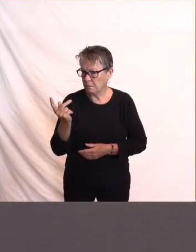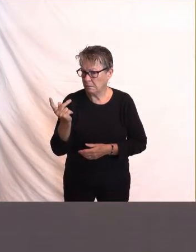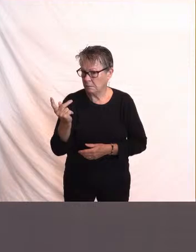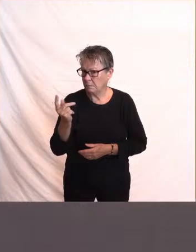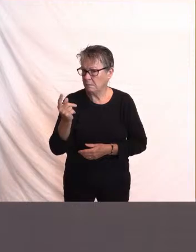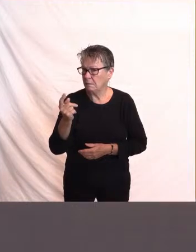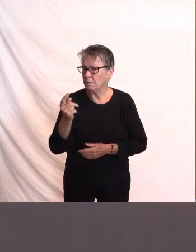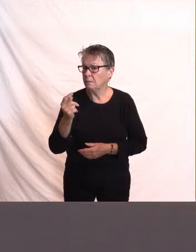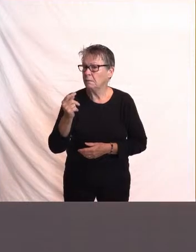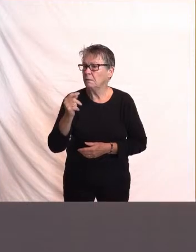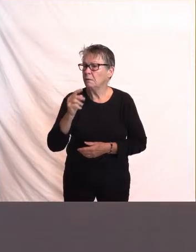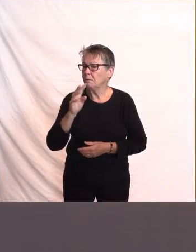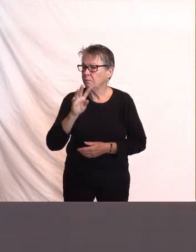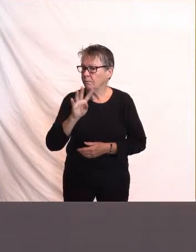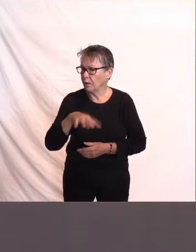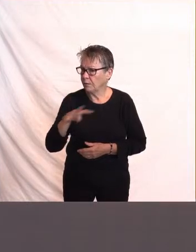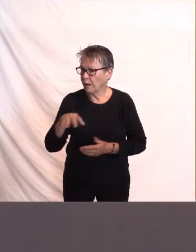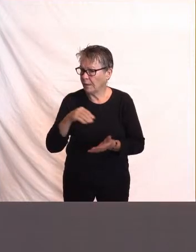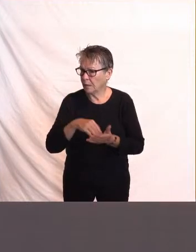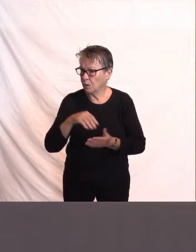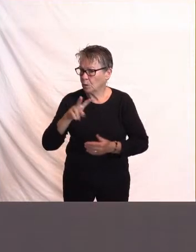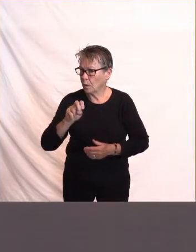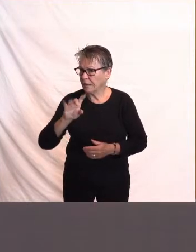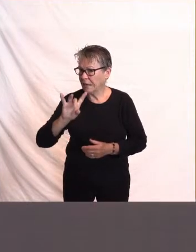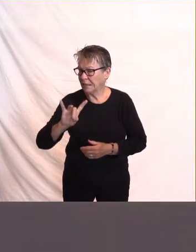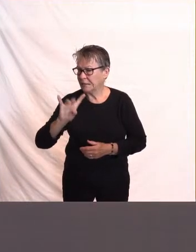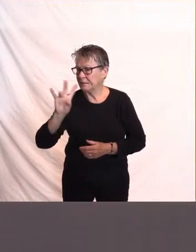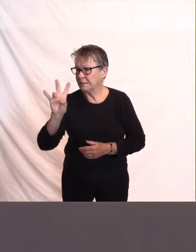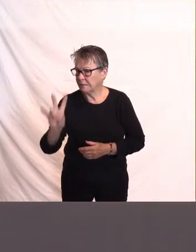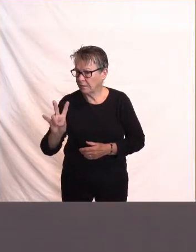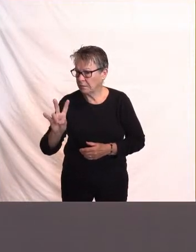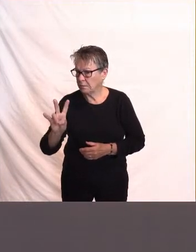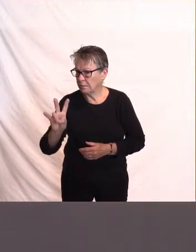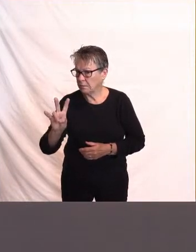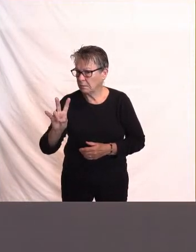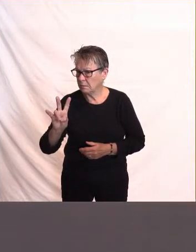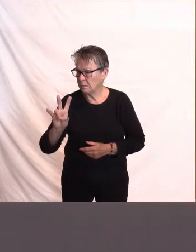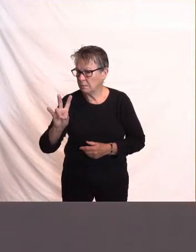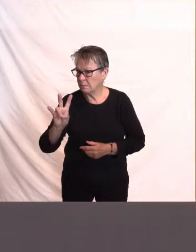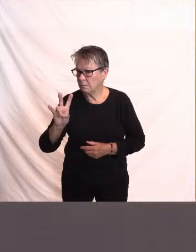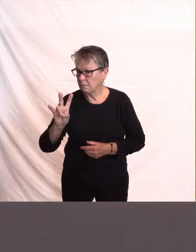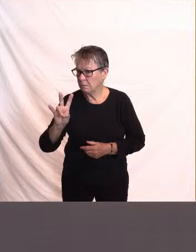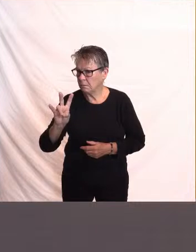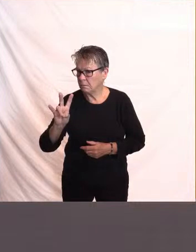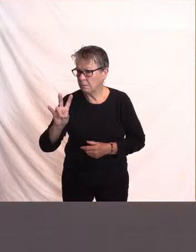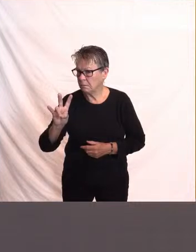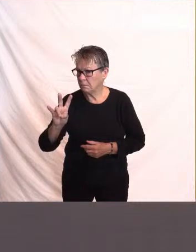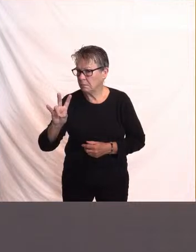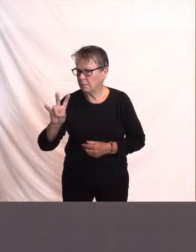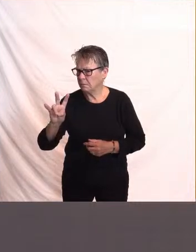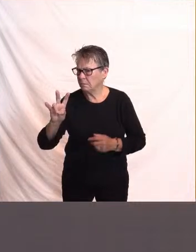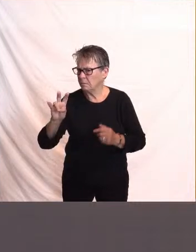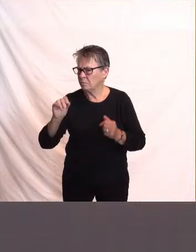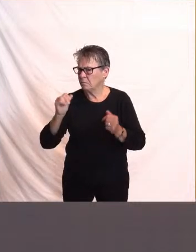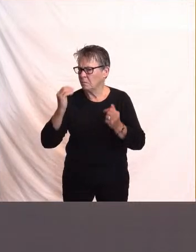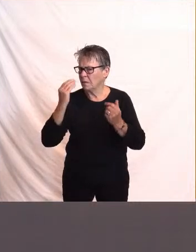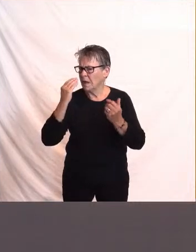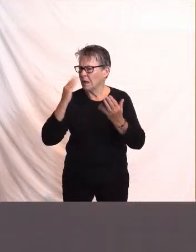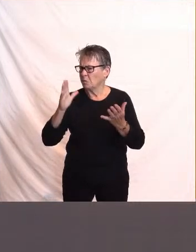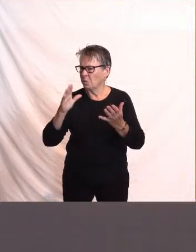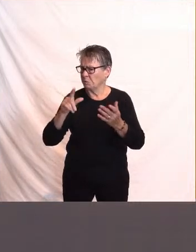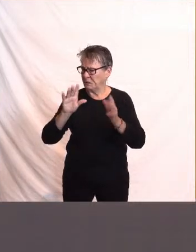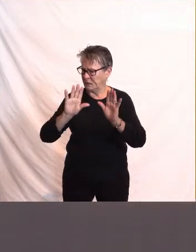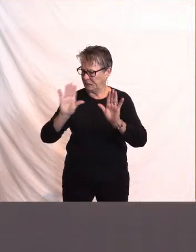44,281. So 2.5 times as many tests, but we'll come back to you. I'm not aware of anything in this particular area that